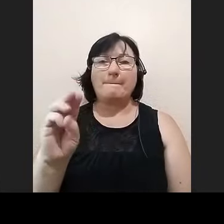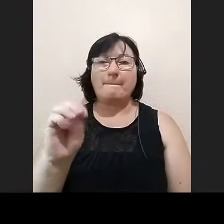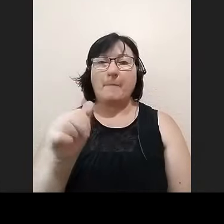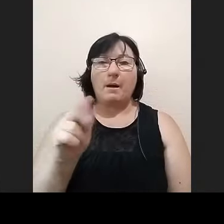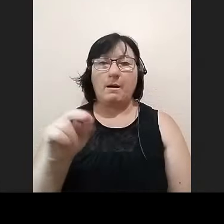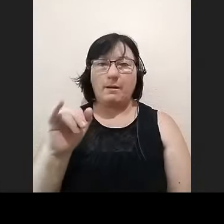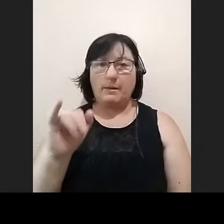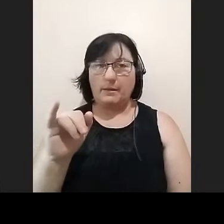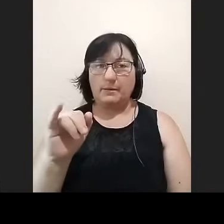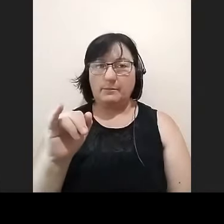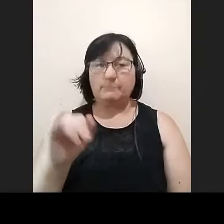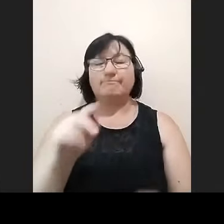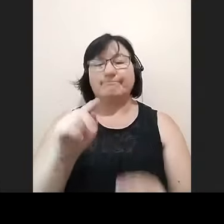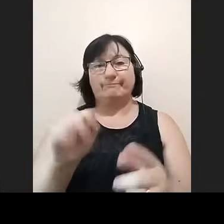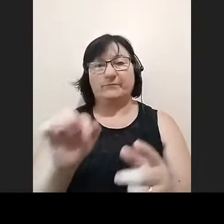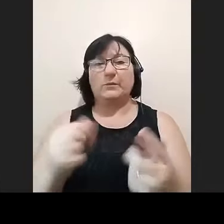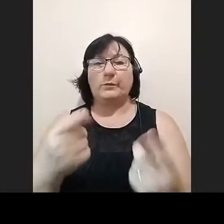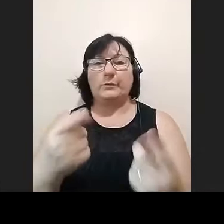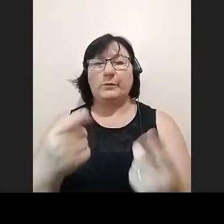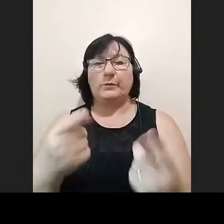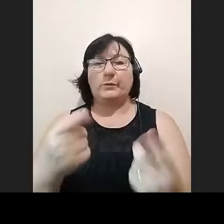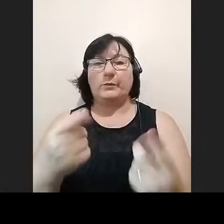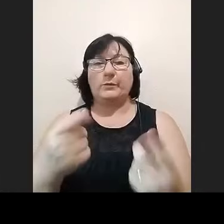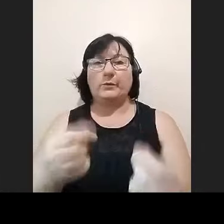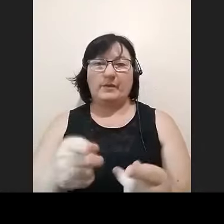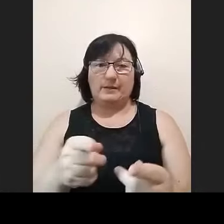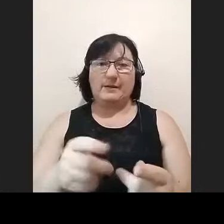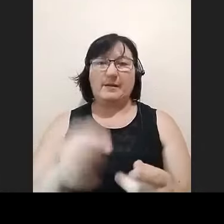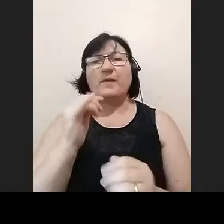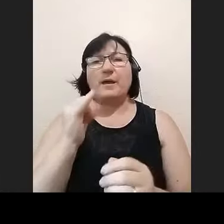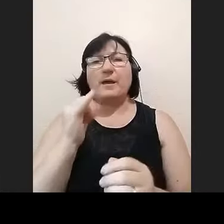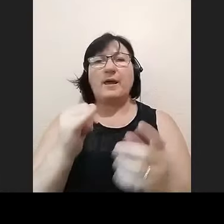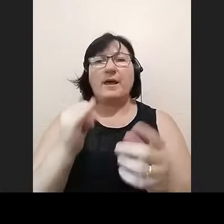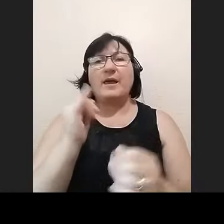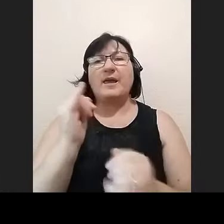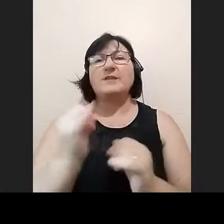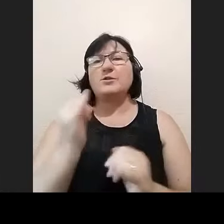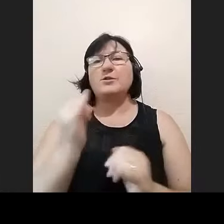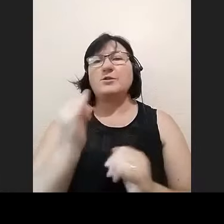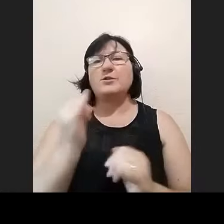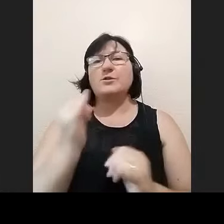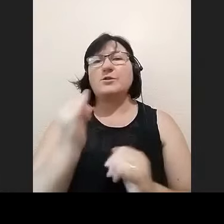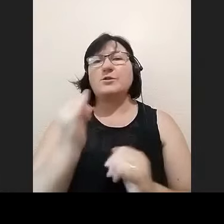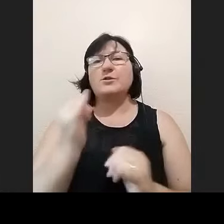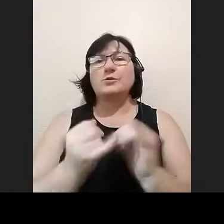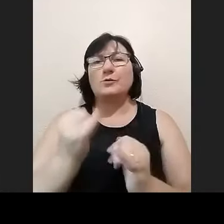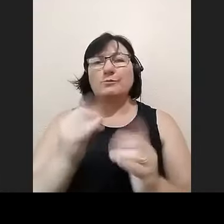And with that, it's over to you, Mr. Mugeri, and your team of panelists. Thank you.